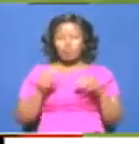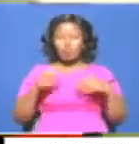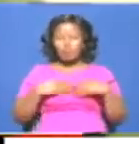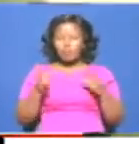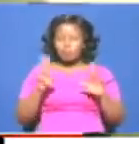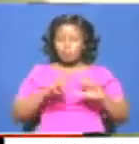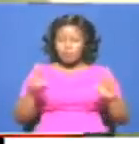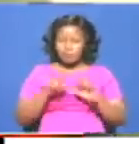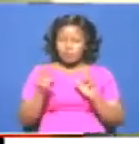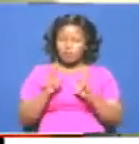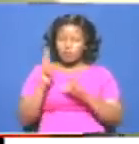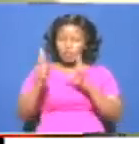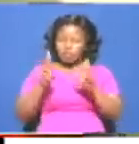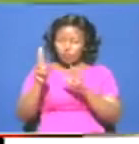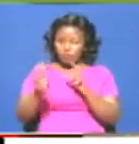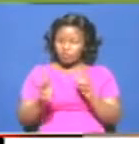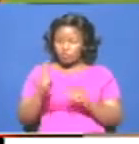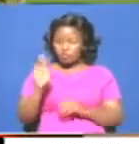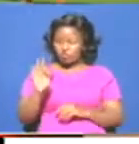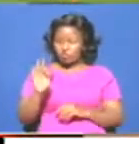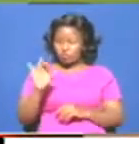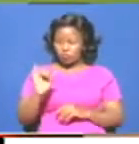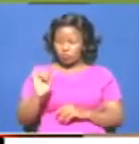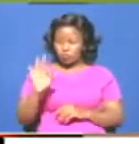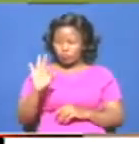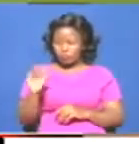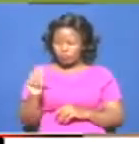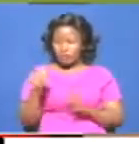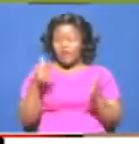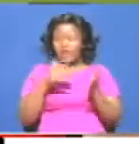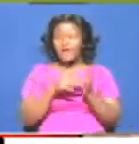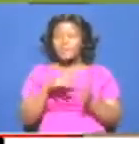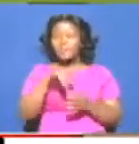World Cup qualifiers against Uganda and Rwanda on